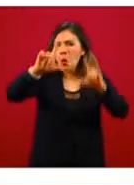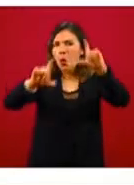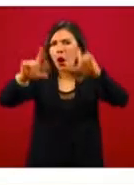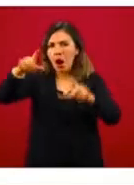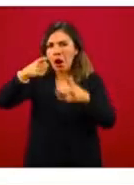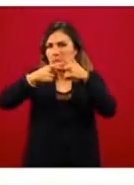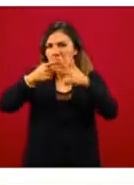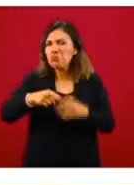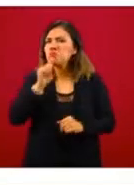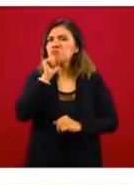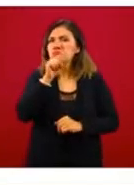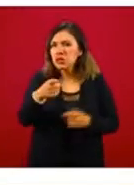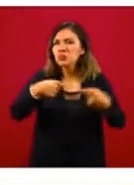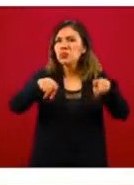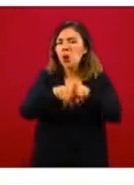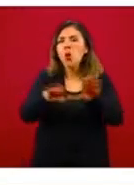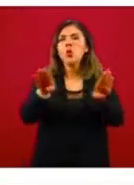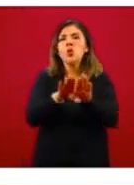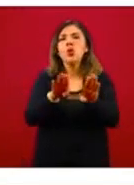in the general population,